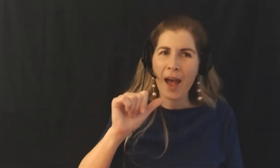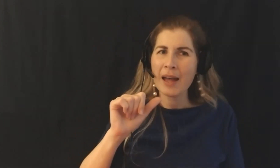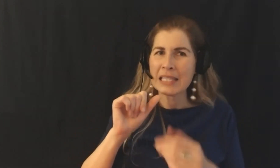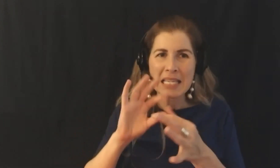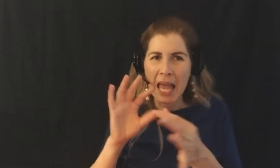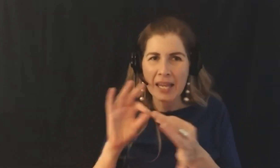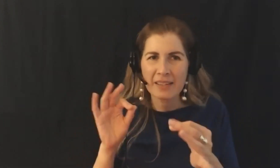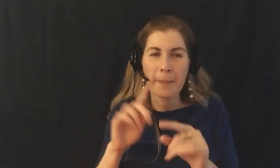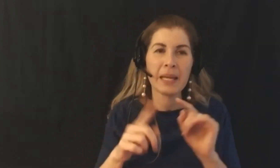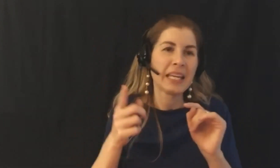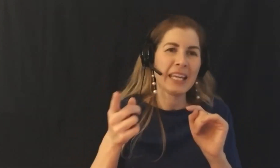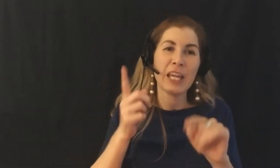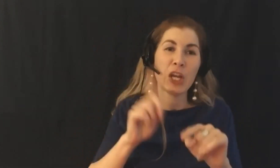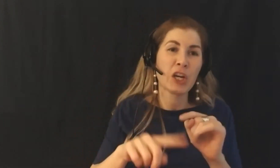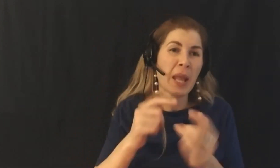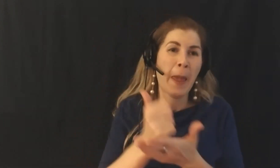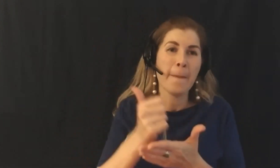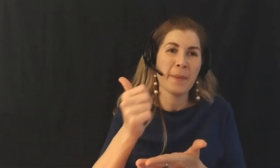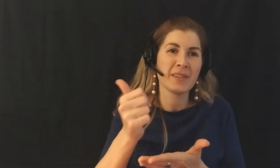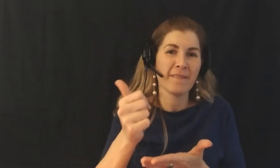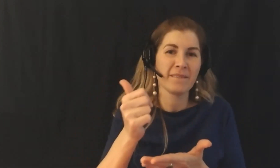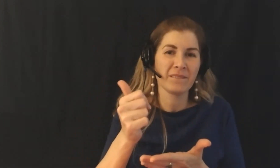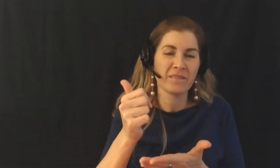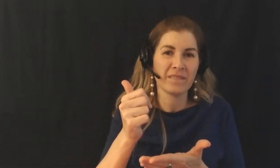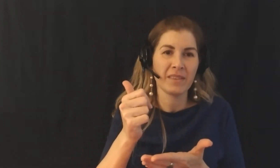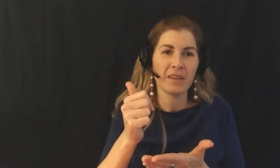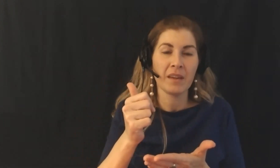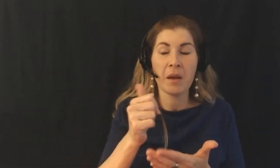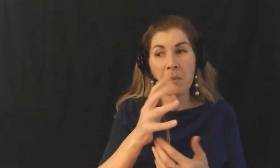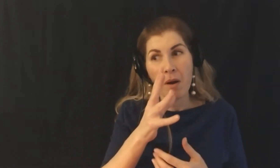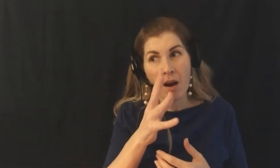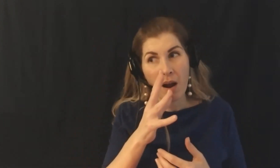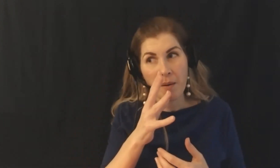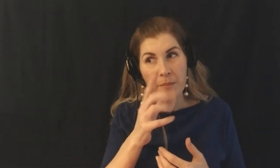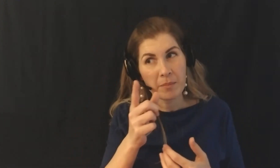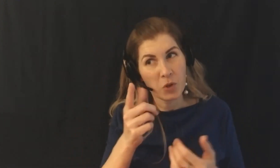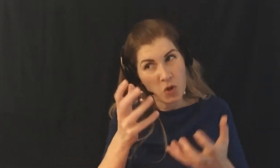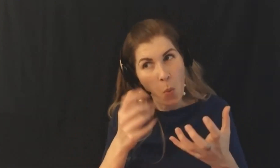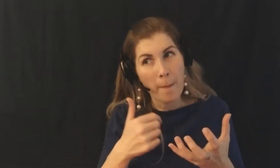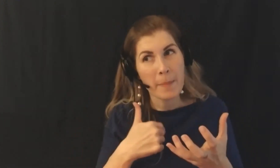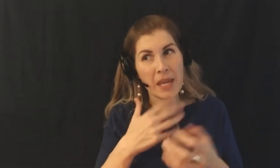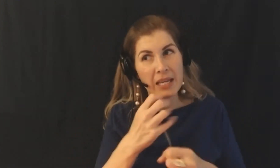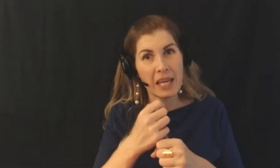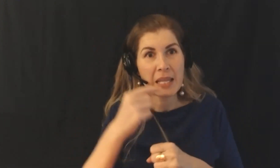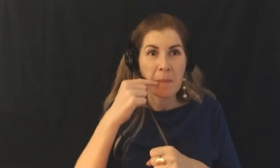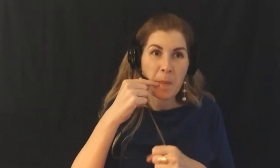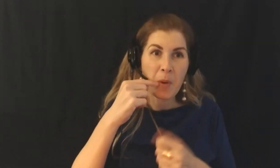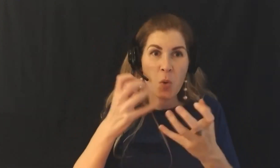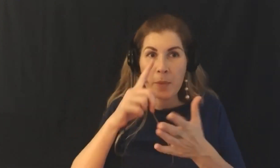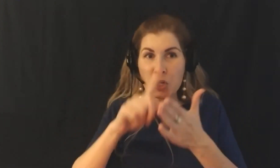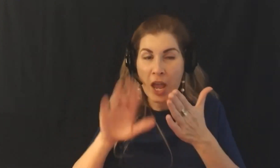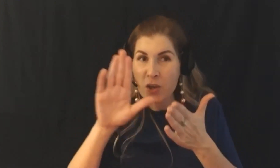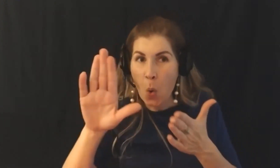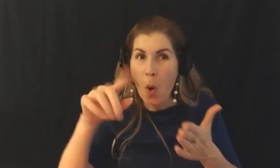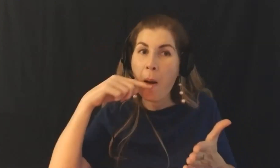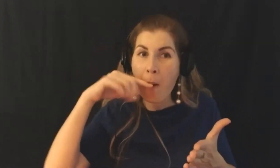he just couldn't help himself. Mom, do you want me to get a thermometer and take your temperature?